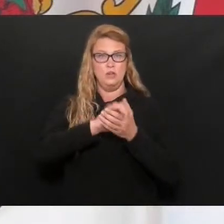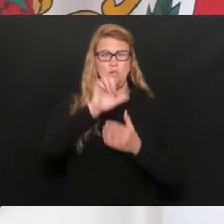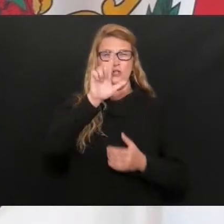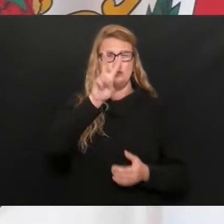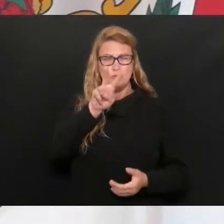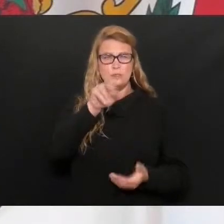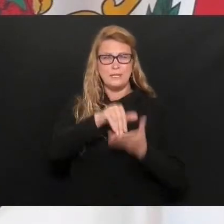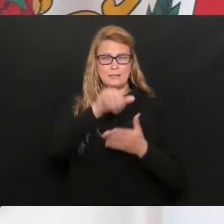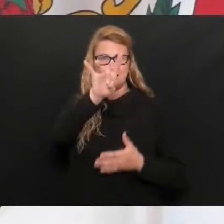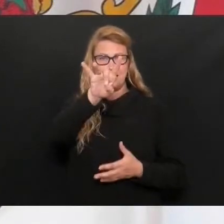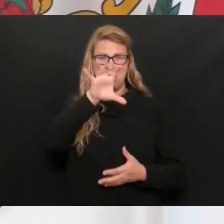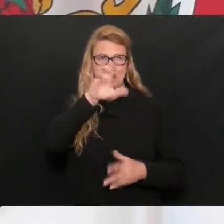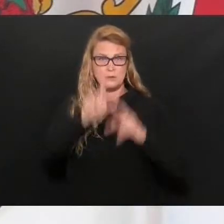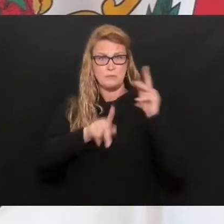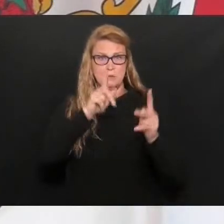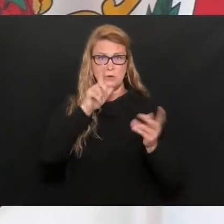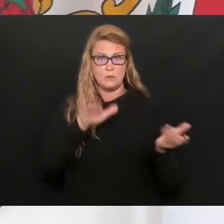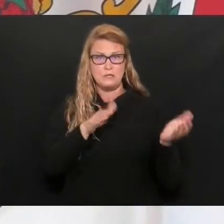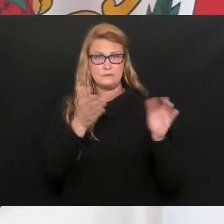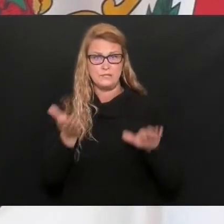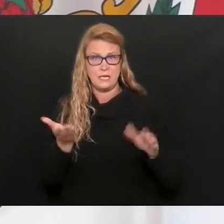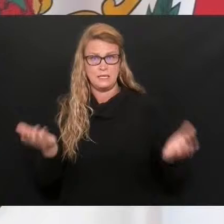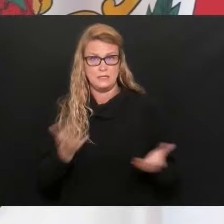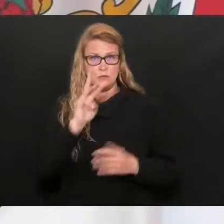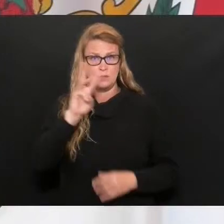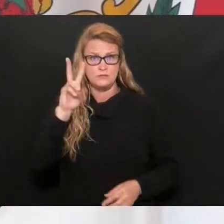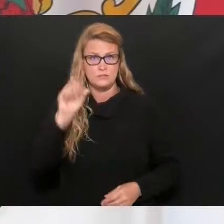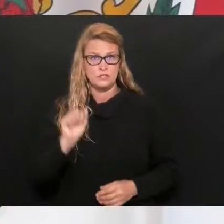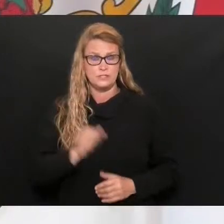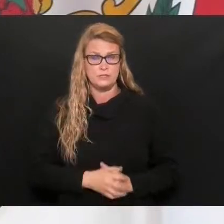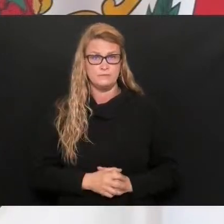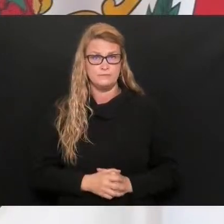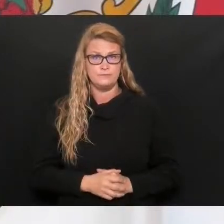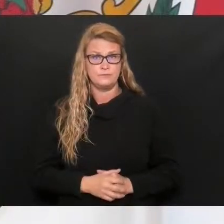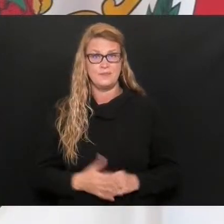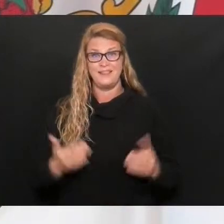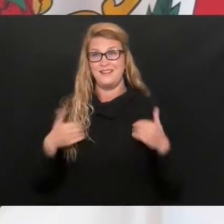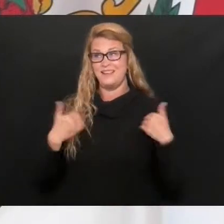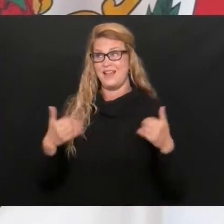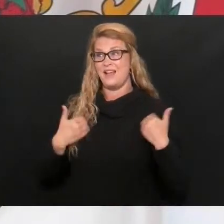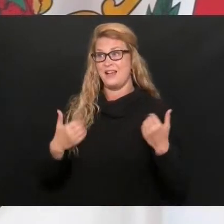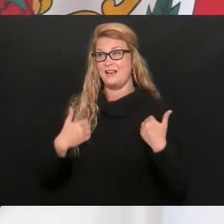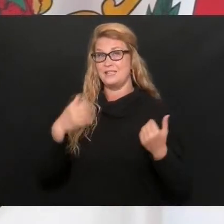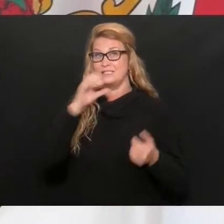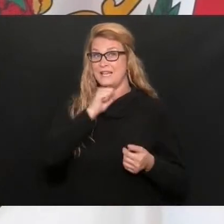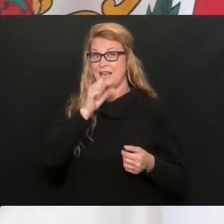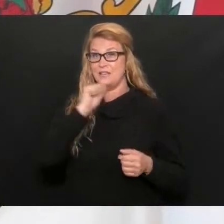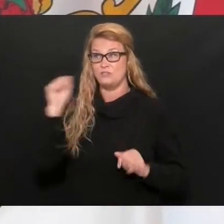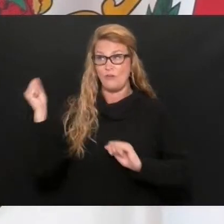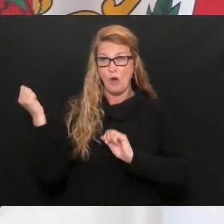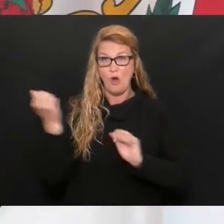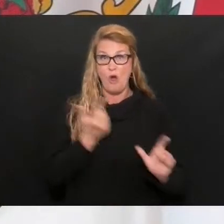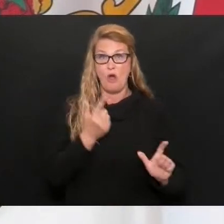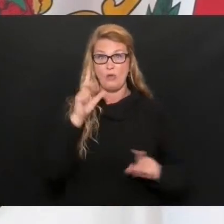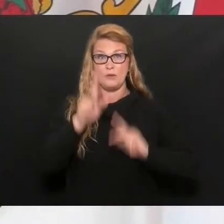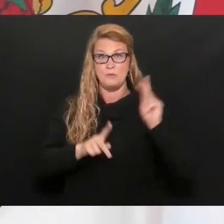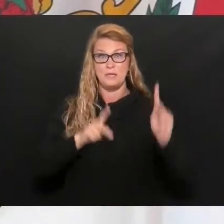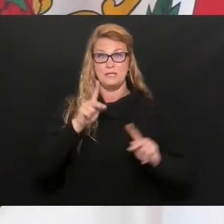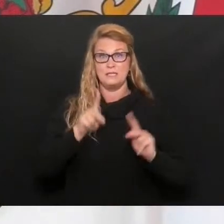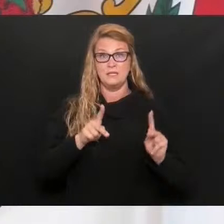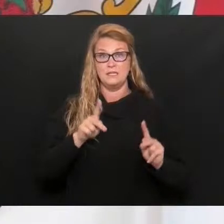2,800 people we lost in West Virginia. The youngest of them all that I read today was